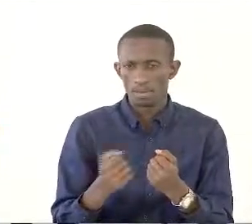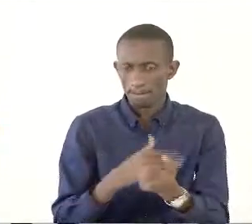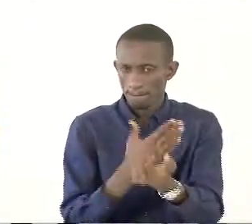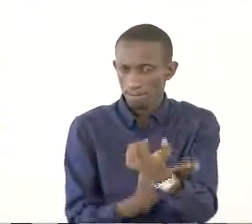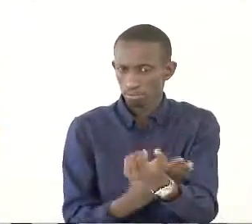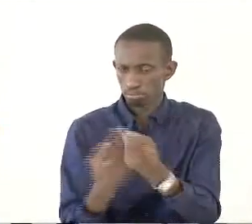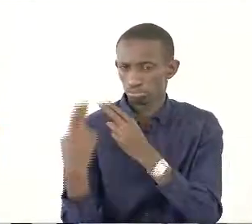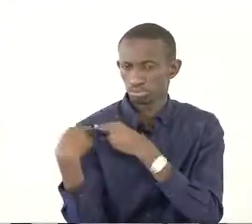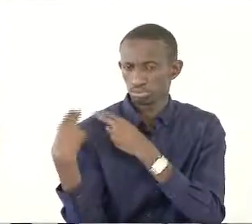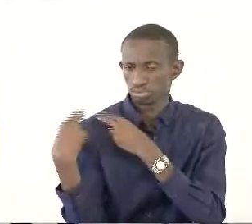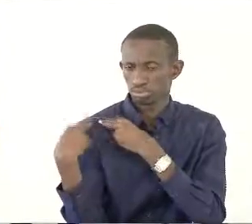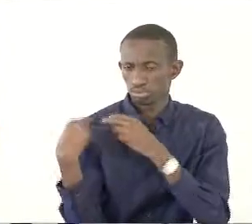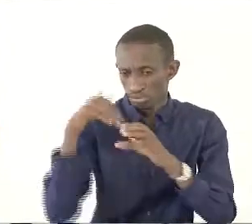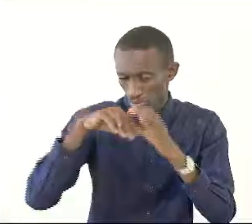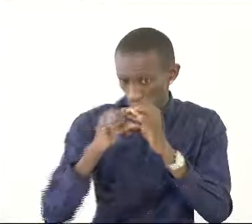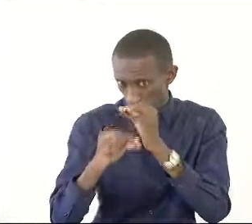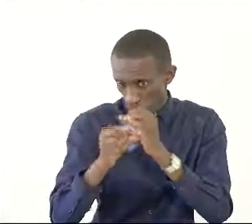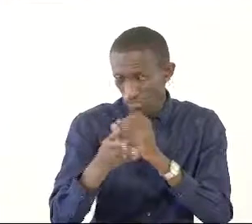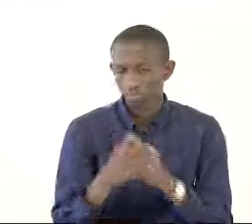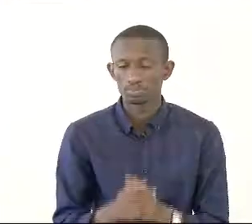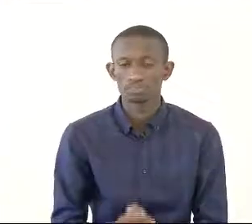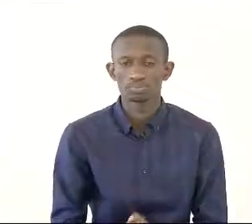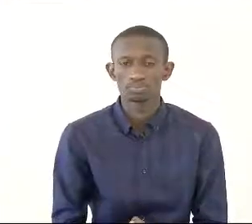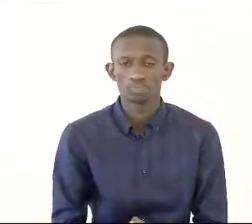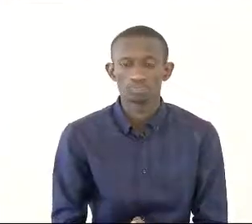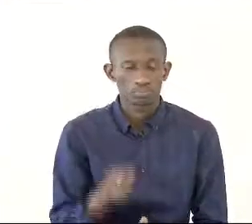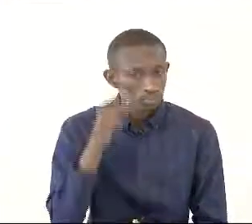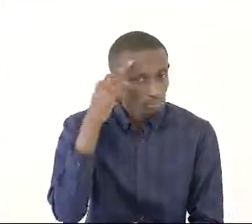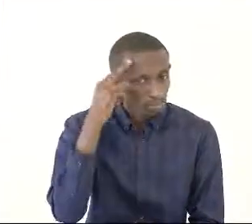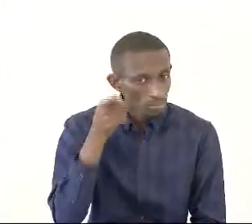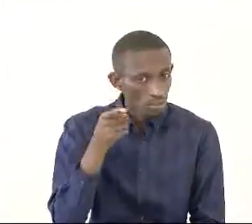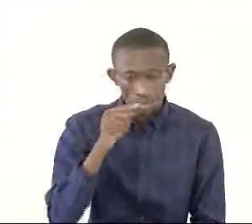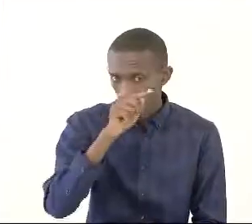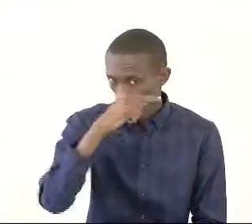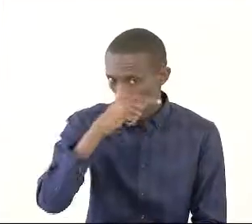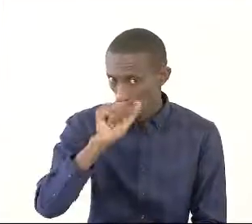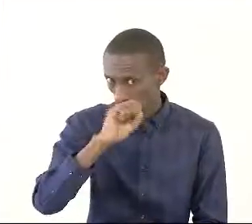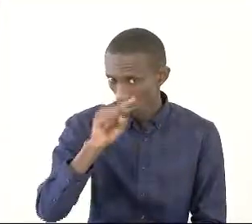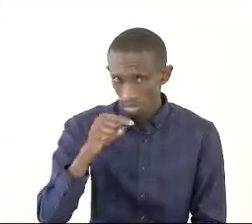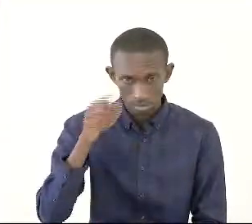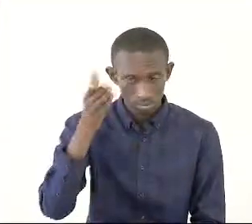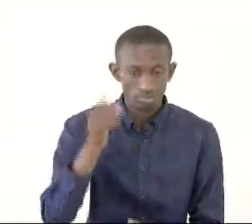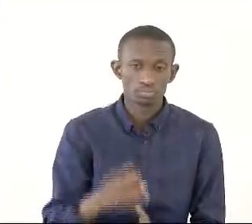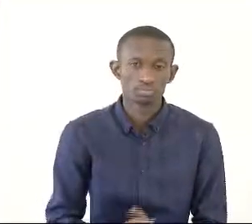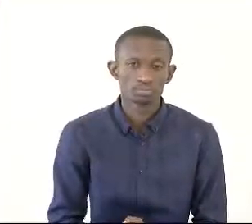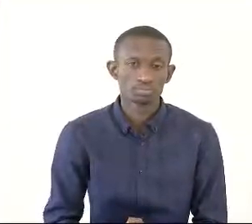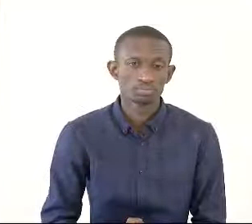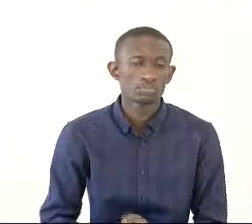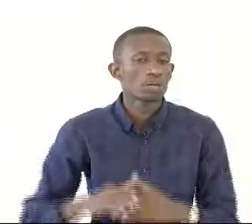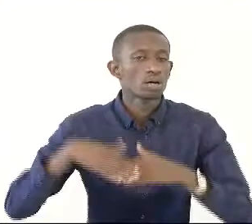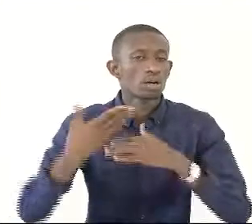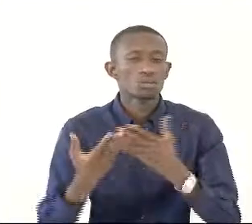inside the tube here. Okay? Remember, there is that gas. And after we have